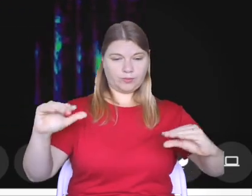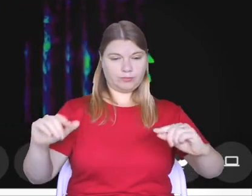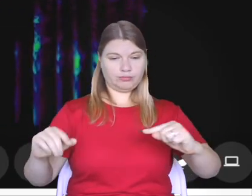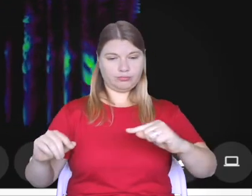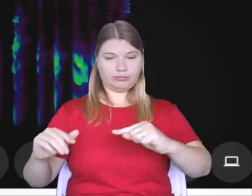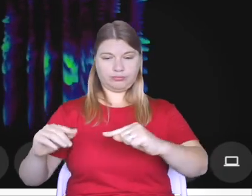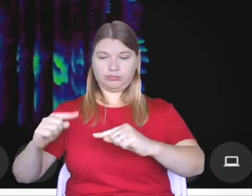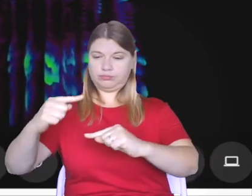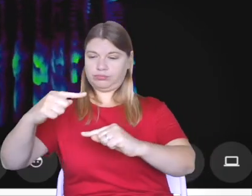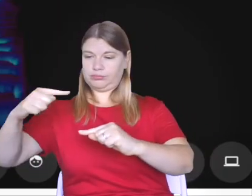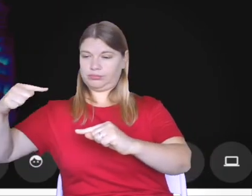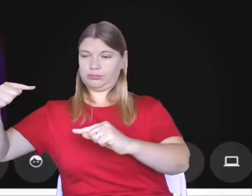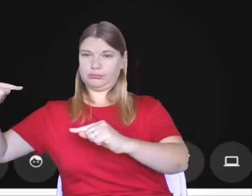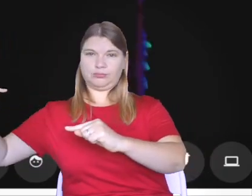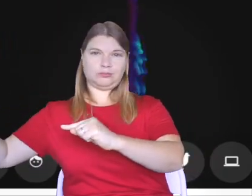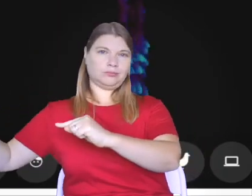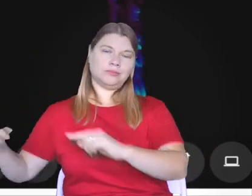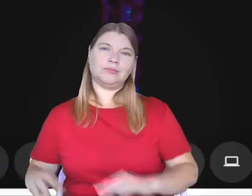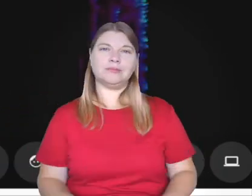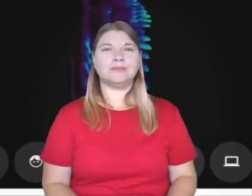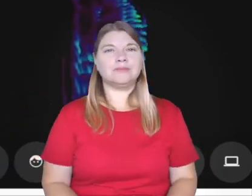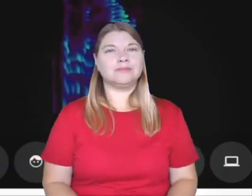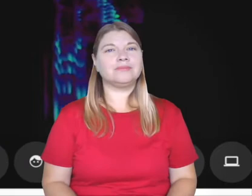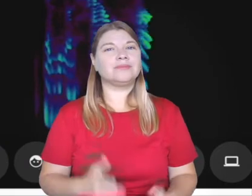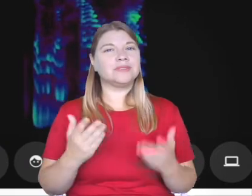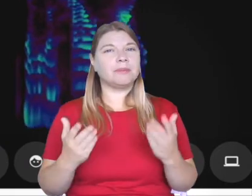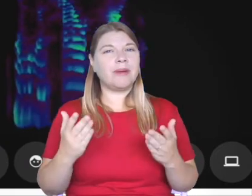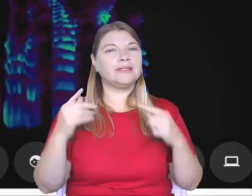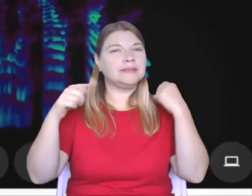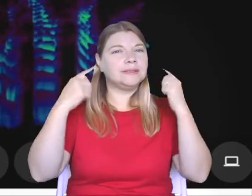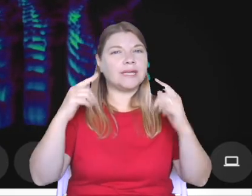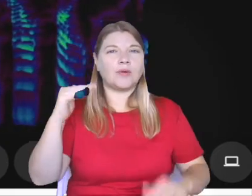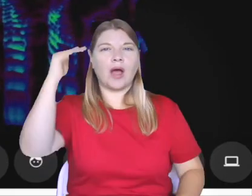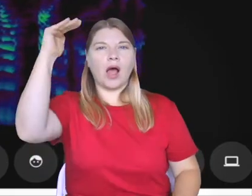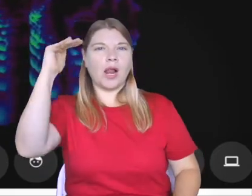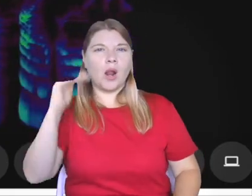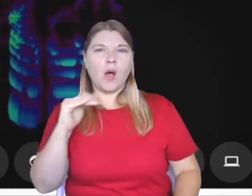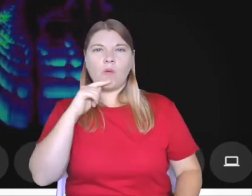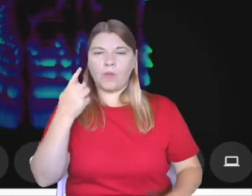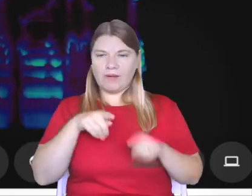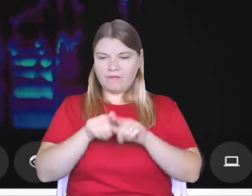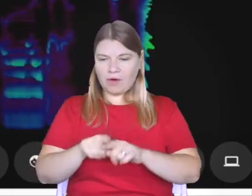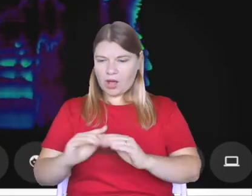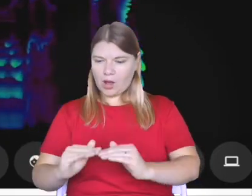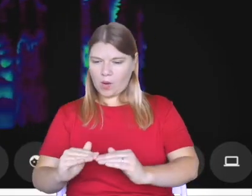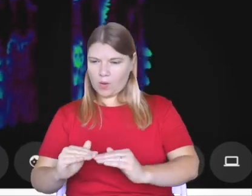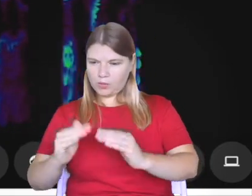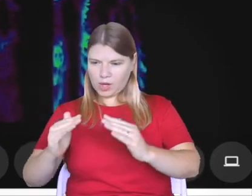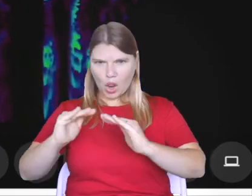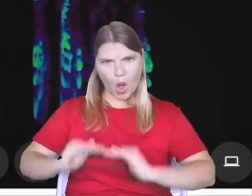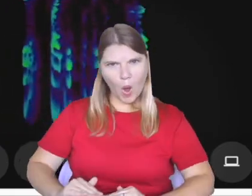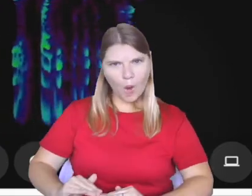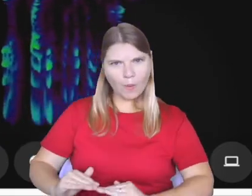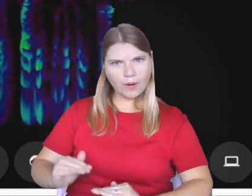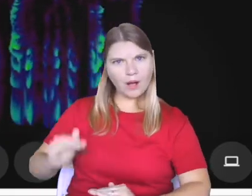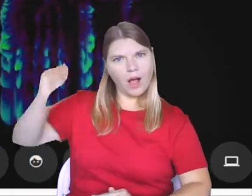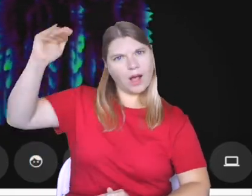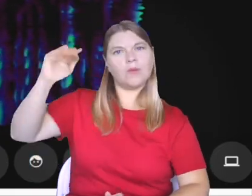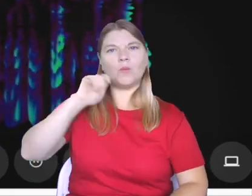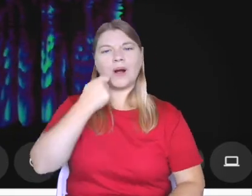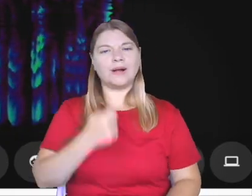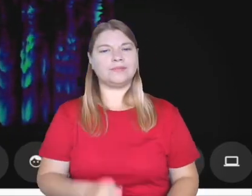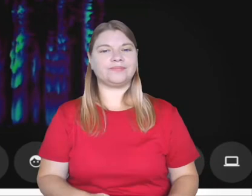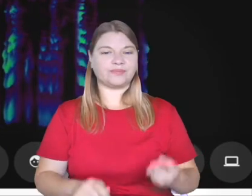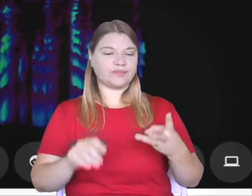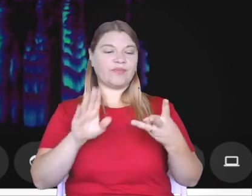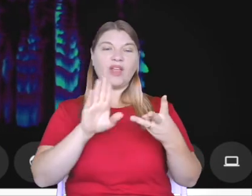and the different sounds depending on how high or low they are. So let's try this one. This one's full up. This can be a nice high